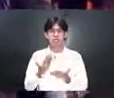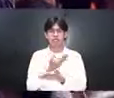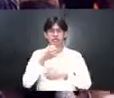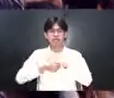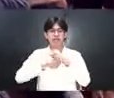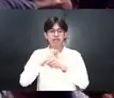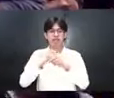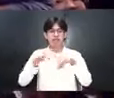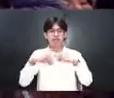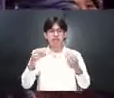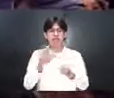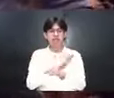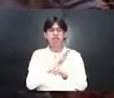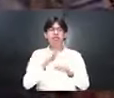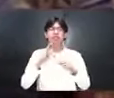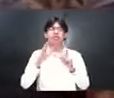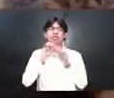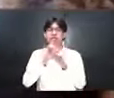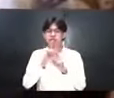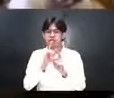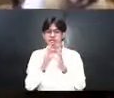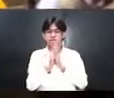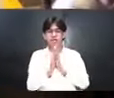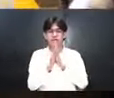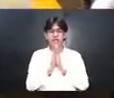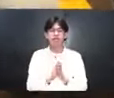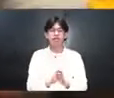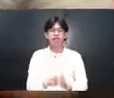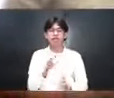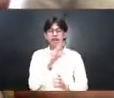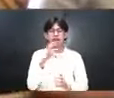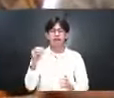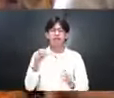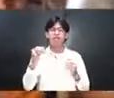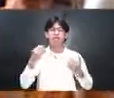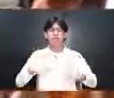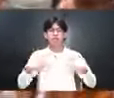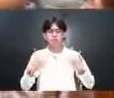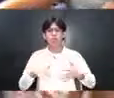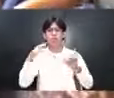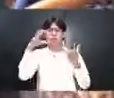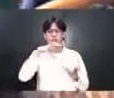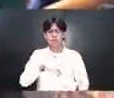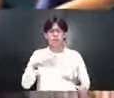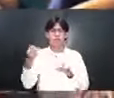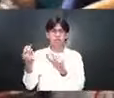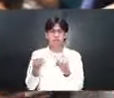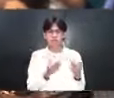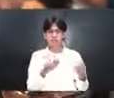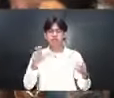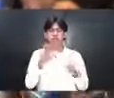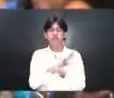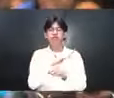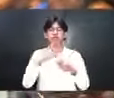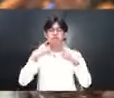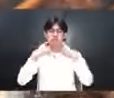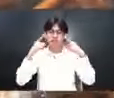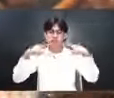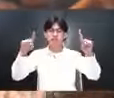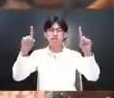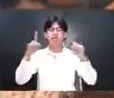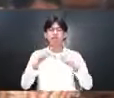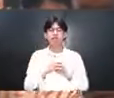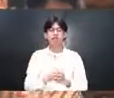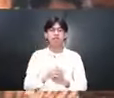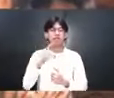filled of answered prayers, a year filled of abundance, a year filled of prosperity, full